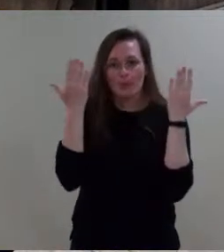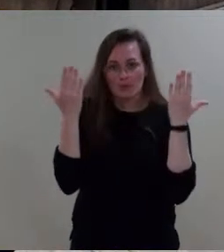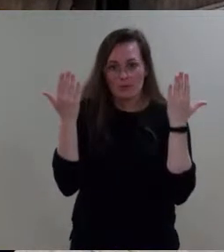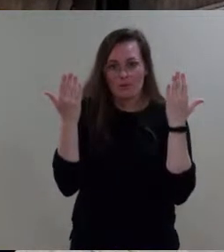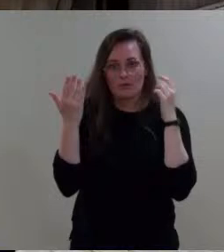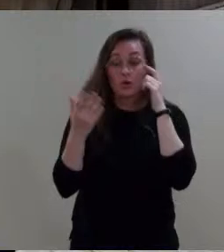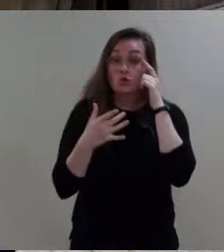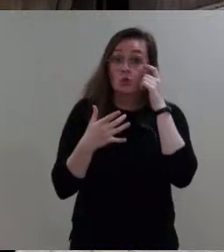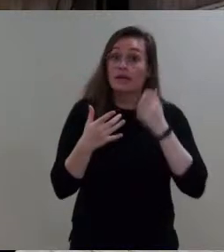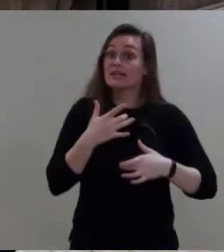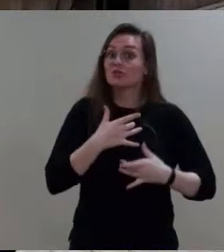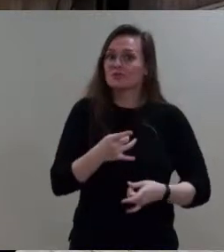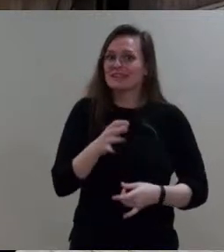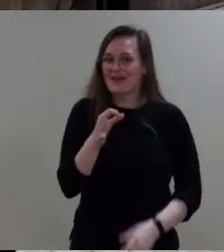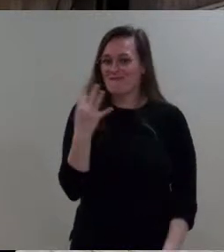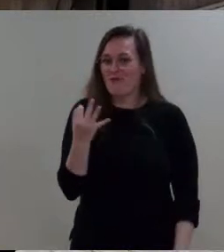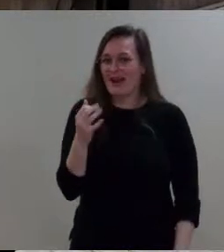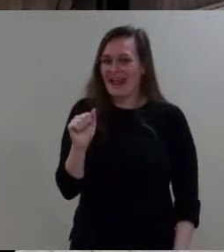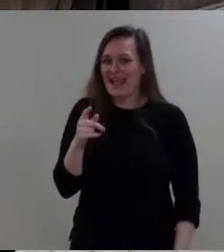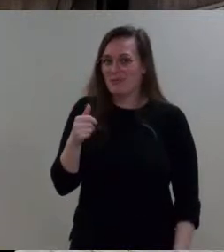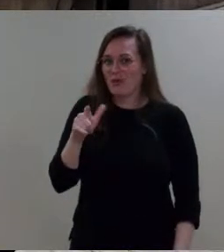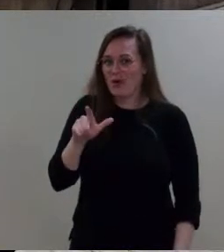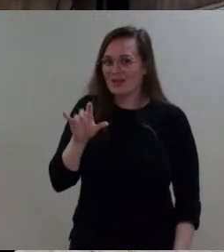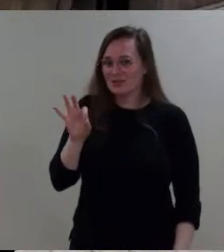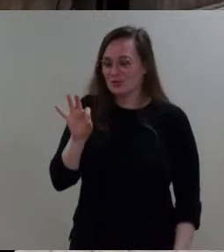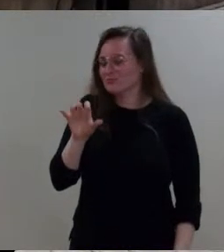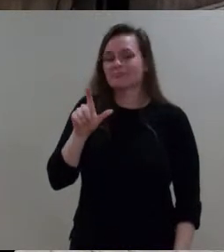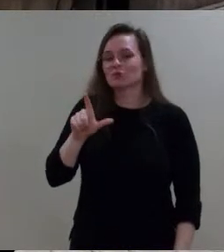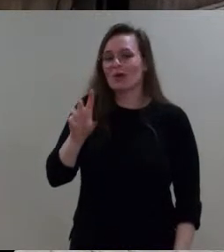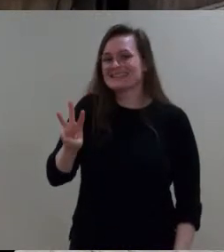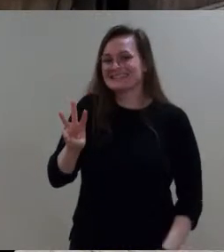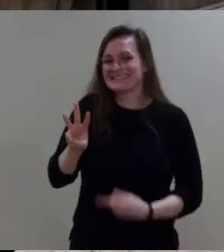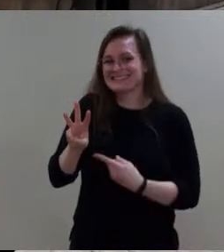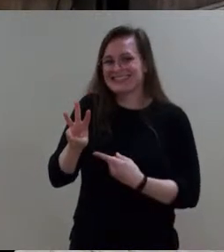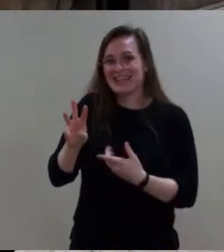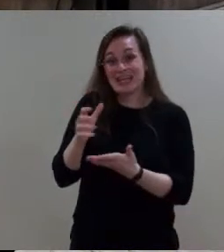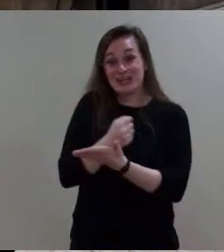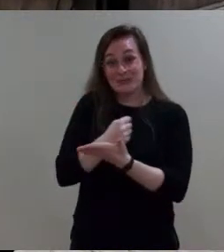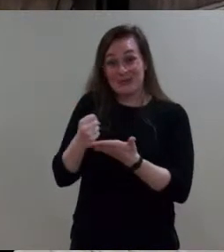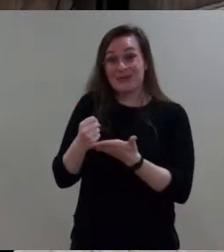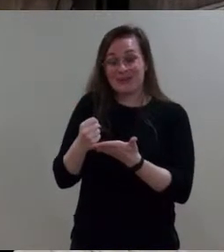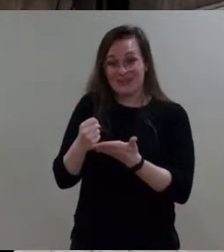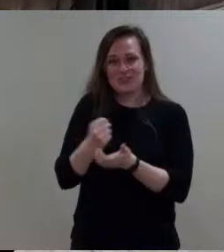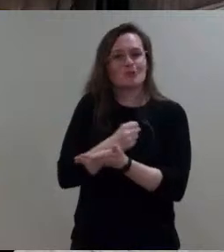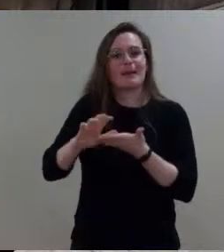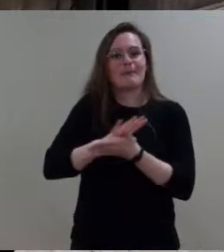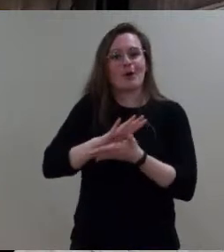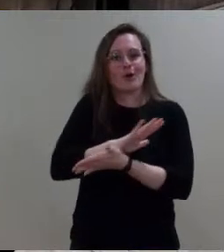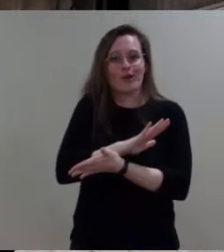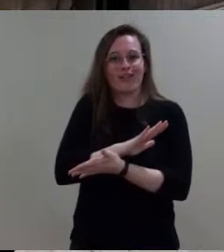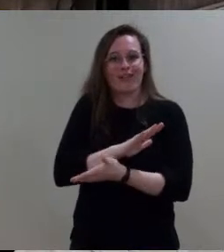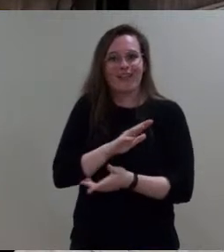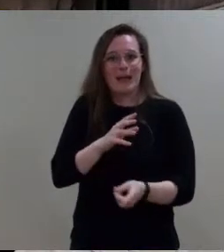April 26th, in the paper, Mayor Mike Savage was giving his swan song